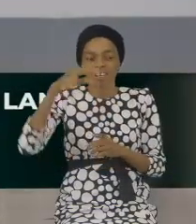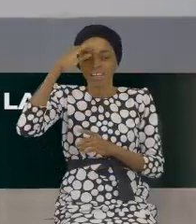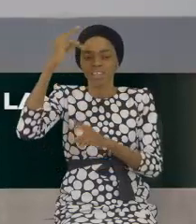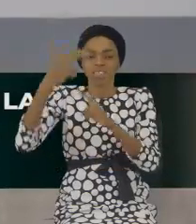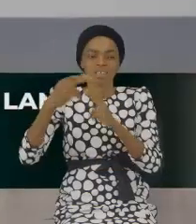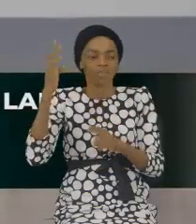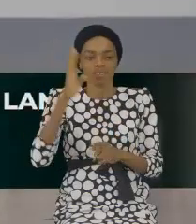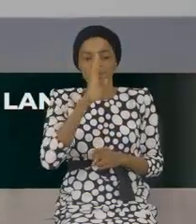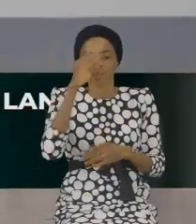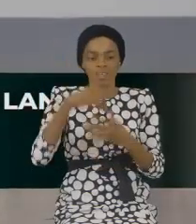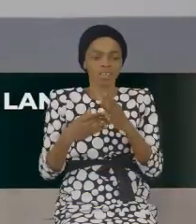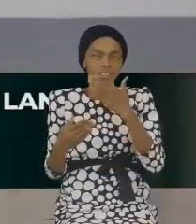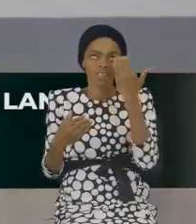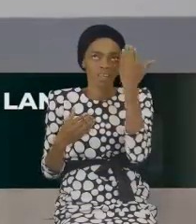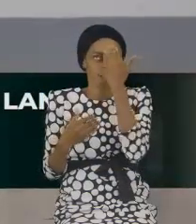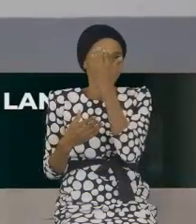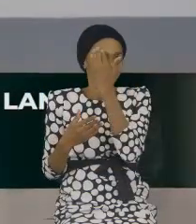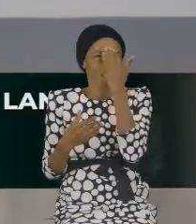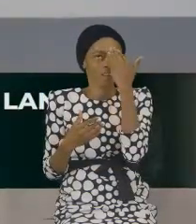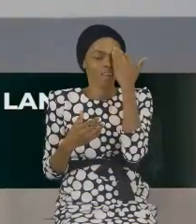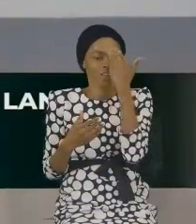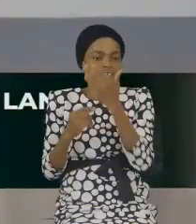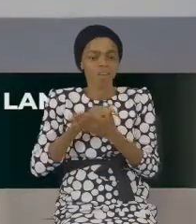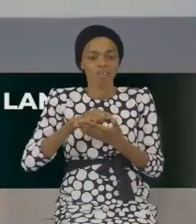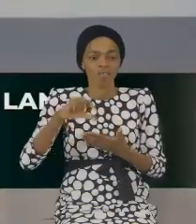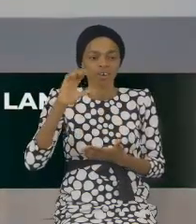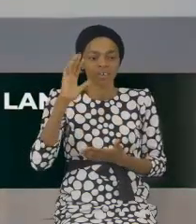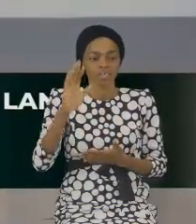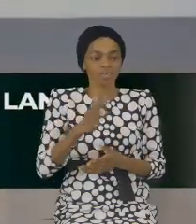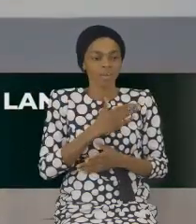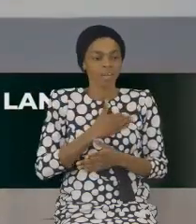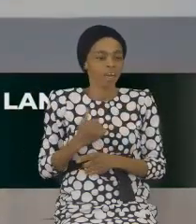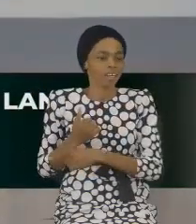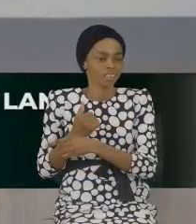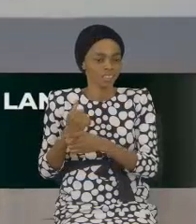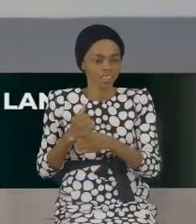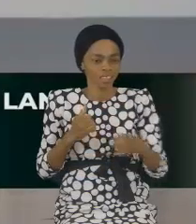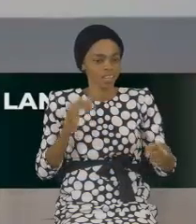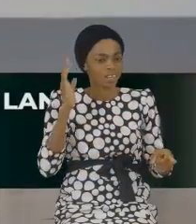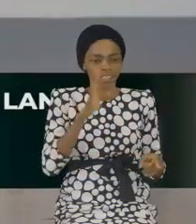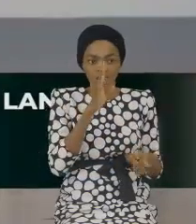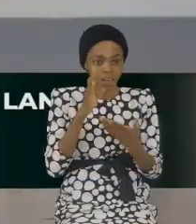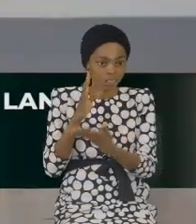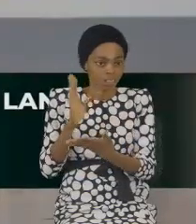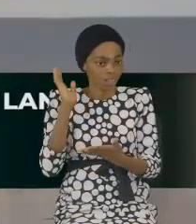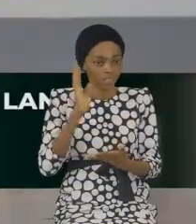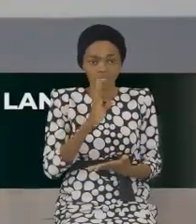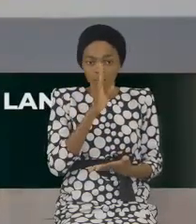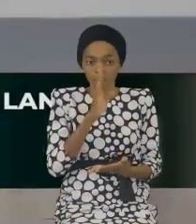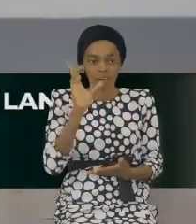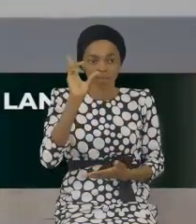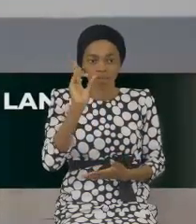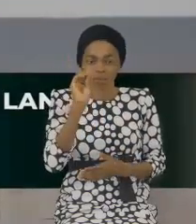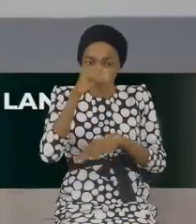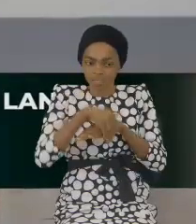shall be in their foreheads." In verse 5, it says, and there shall be no night